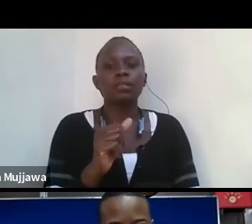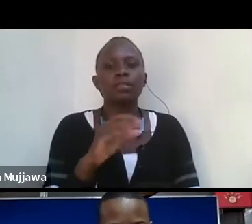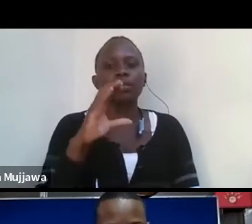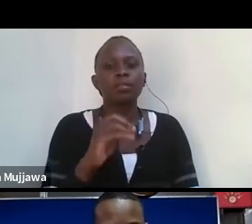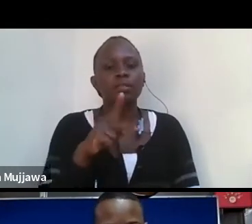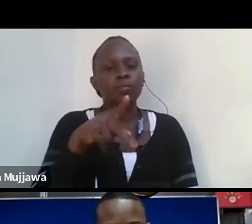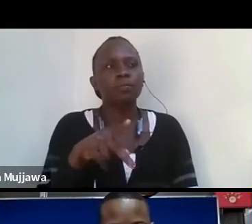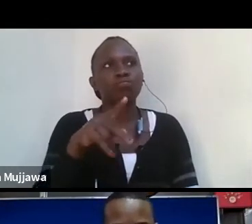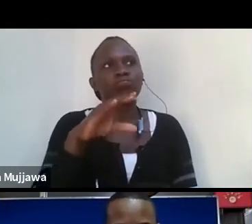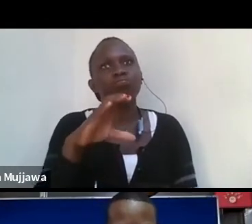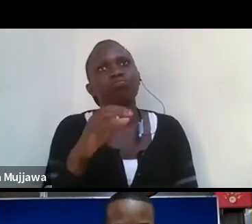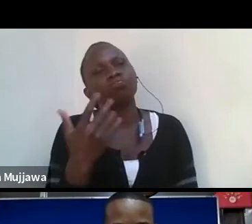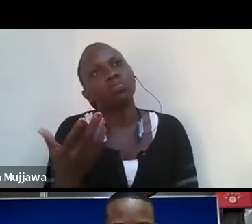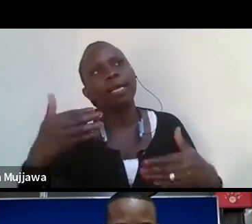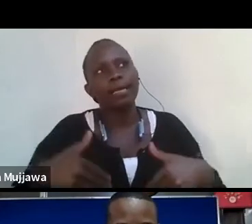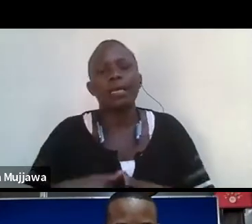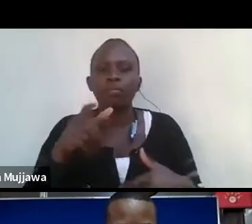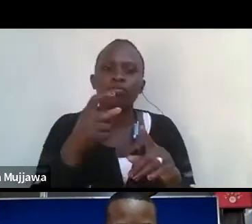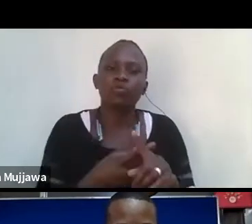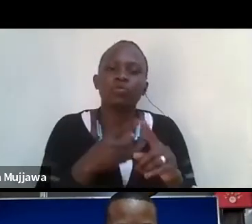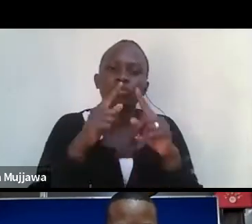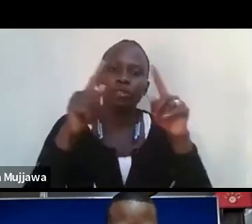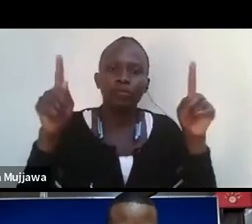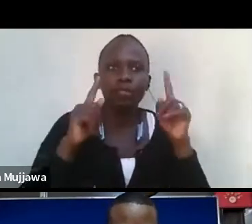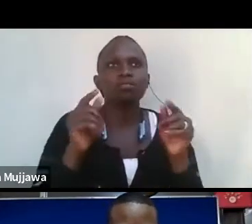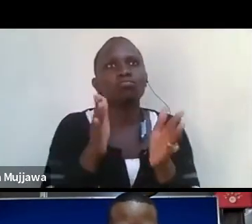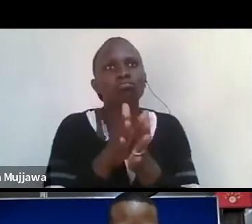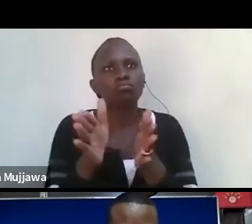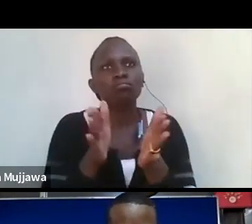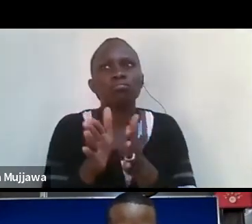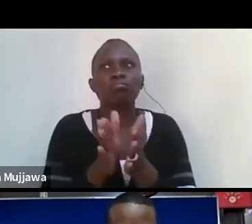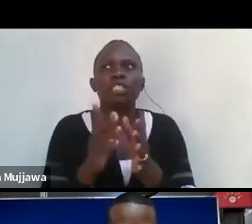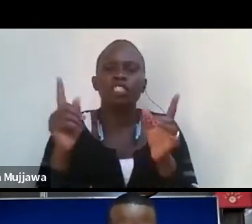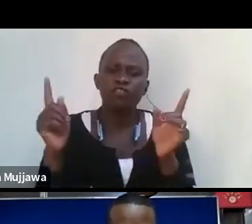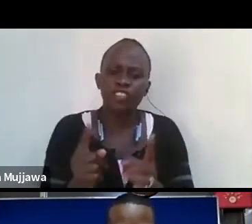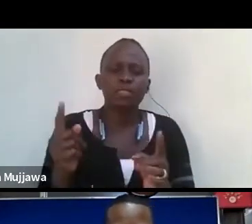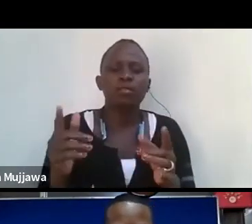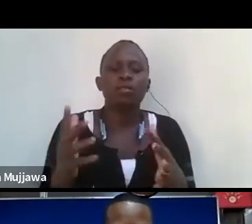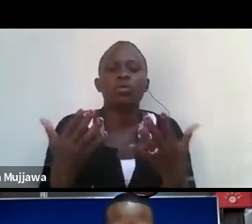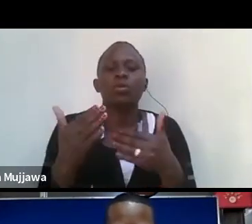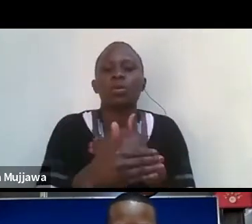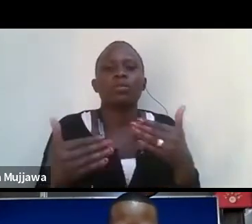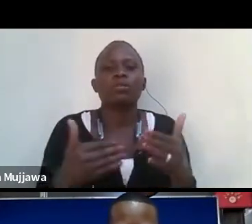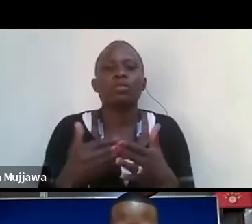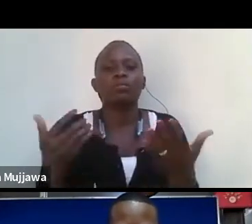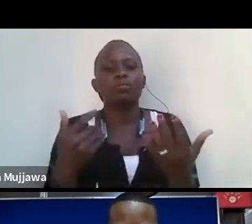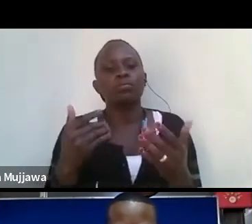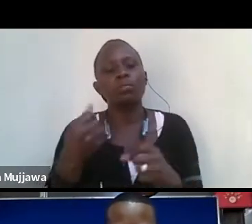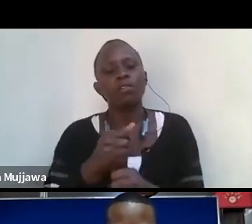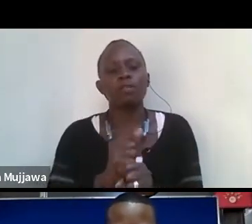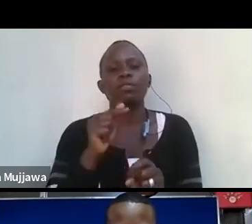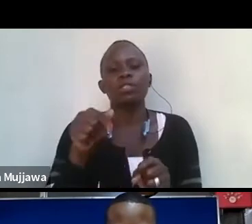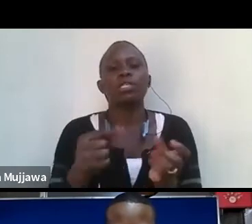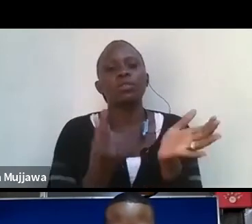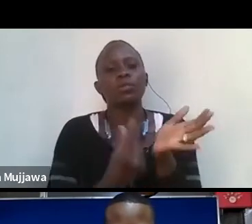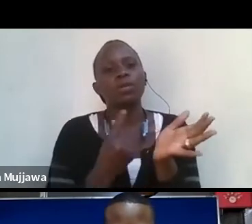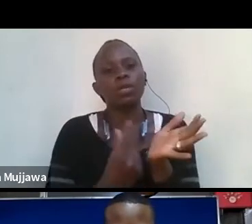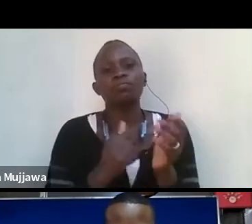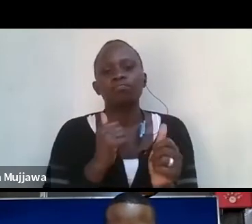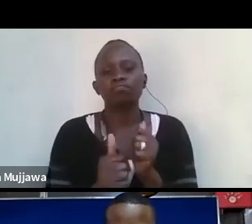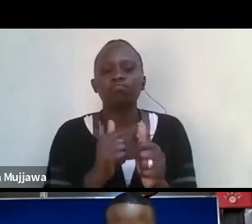university. If you can just give us a quick overview of the background of manufacturing in Uganda in terms of what room there is for growth.